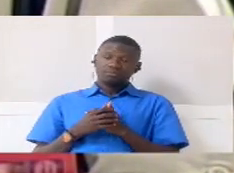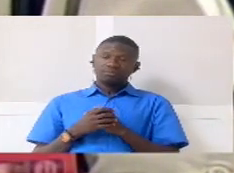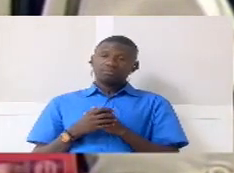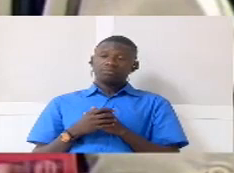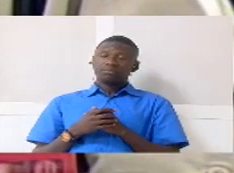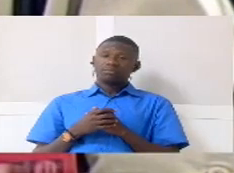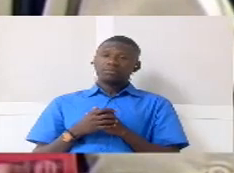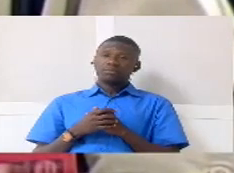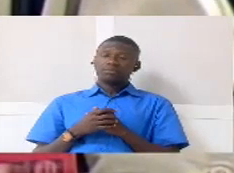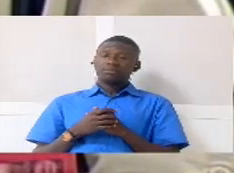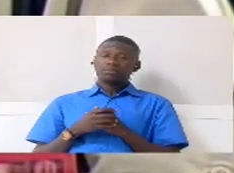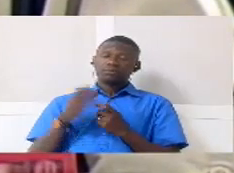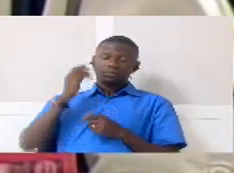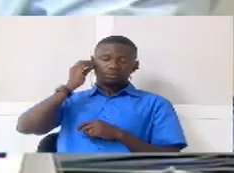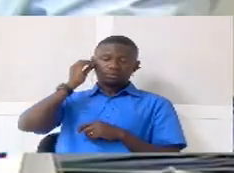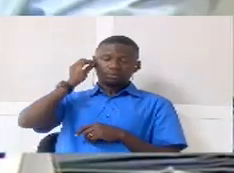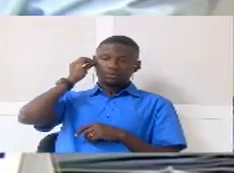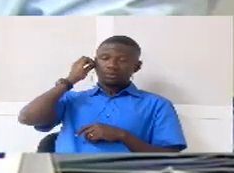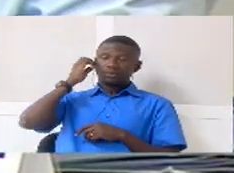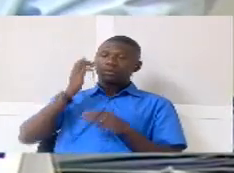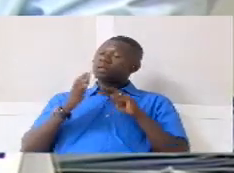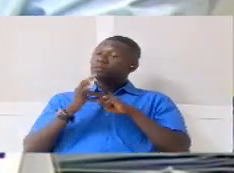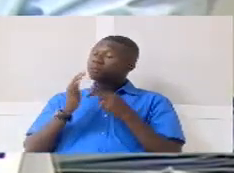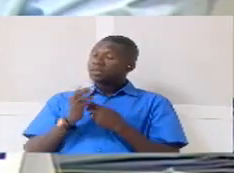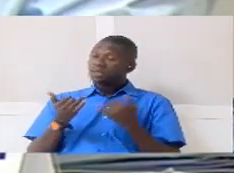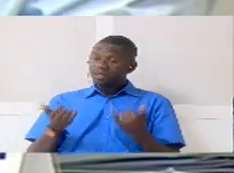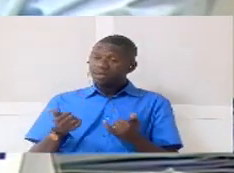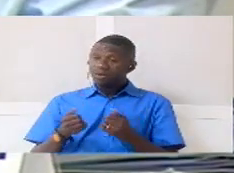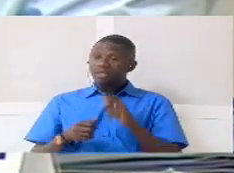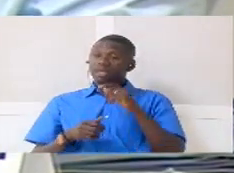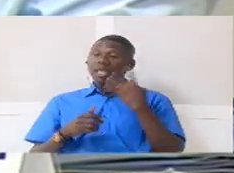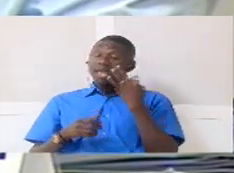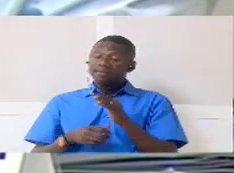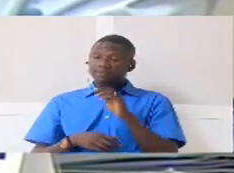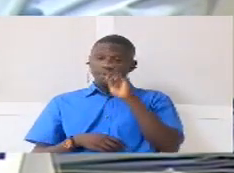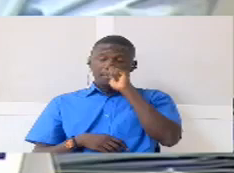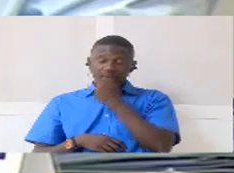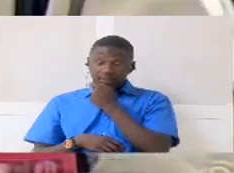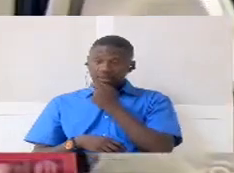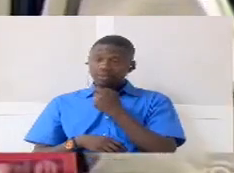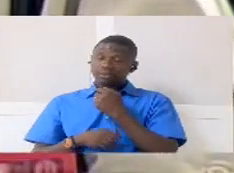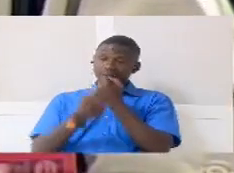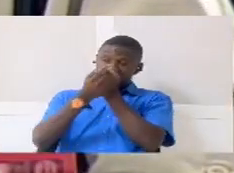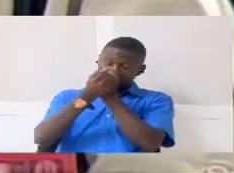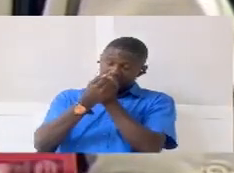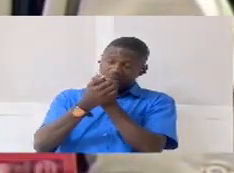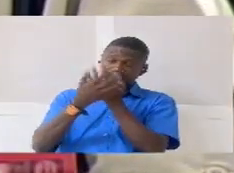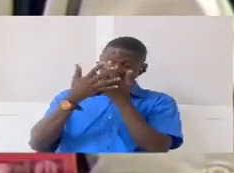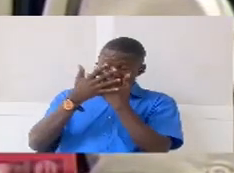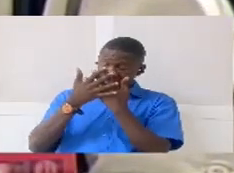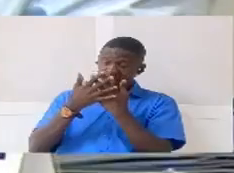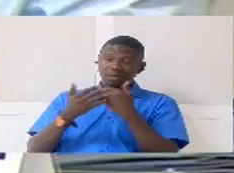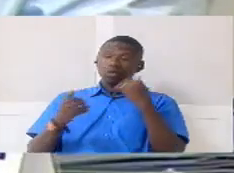prison, nobody is responsible. Saya na kata kasola ibukatu miro la moka.